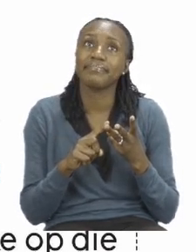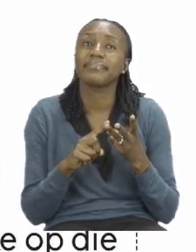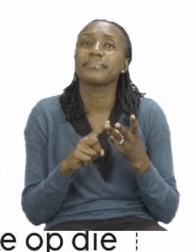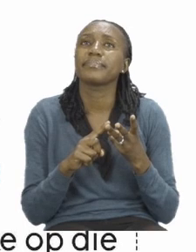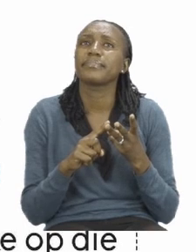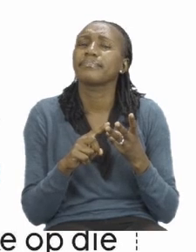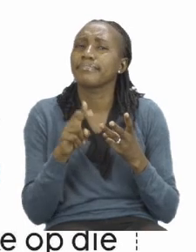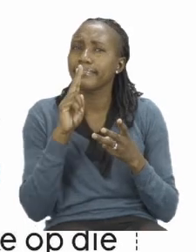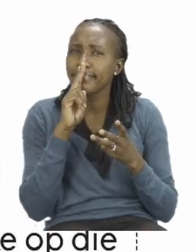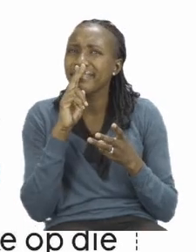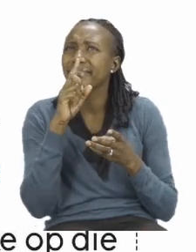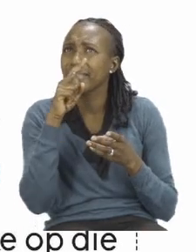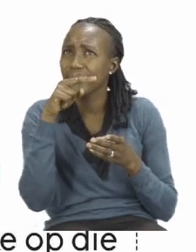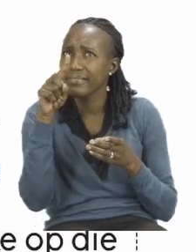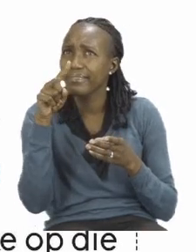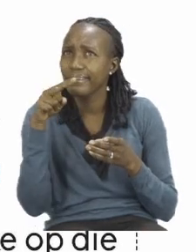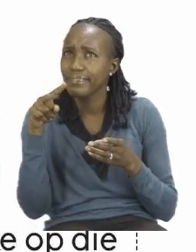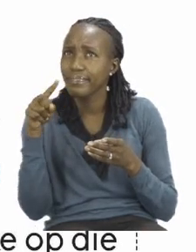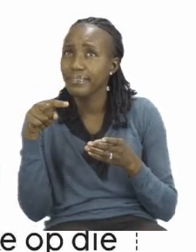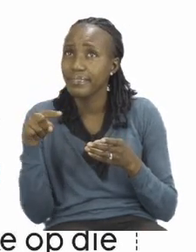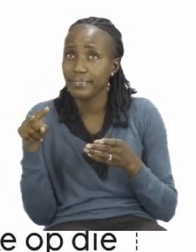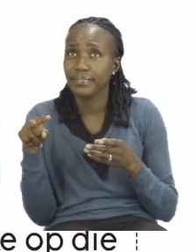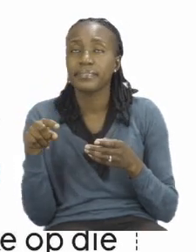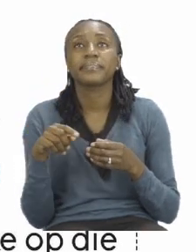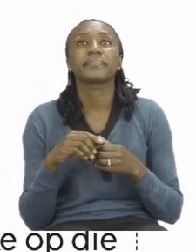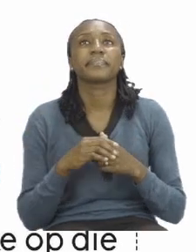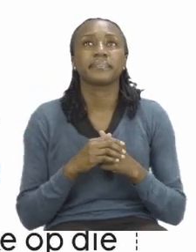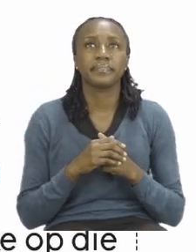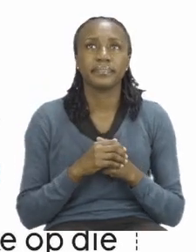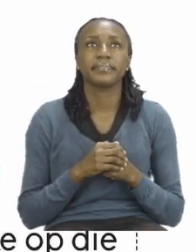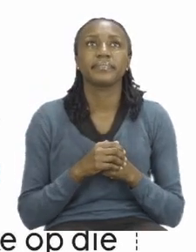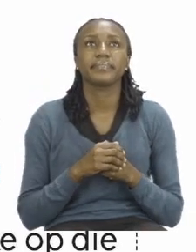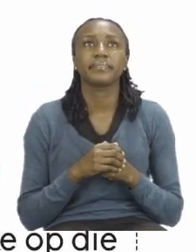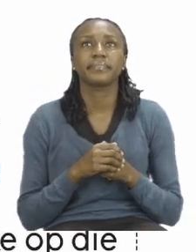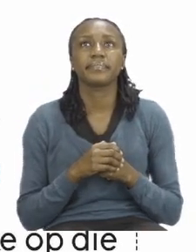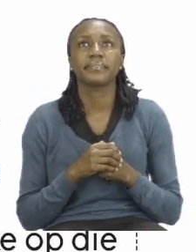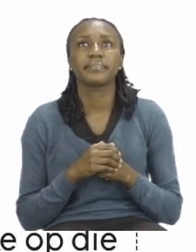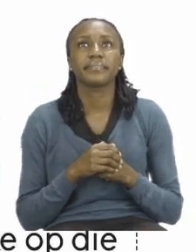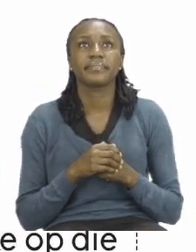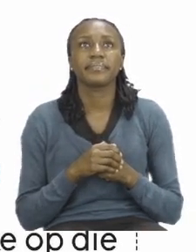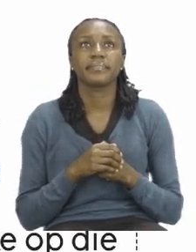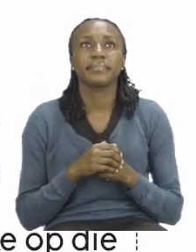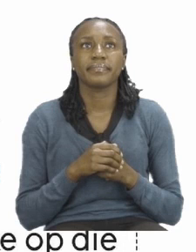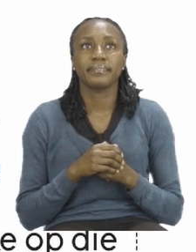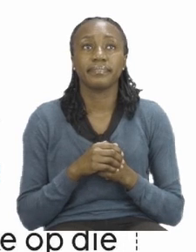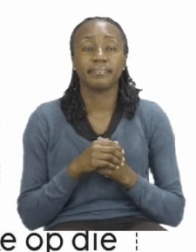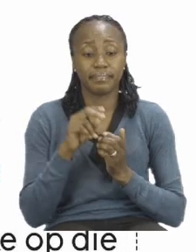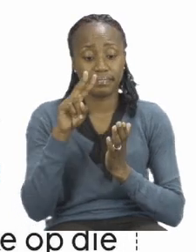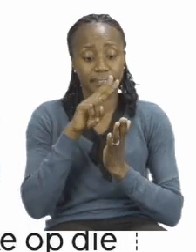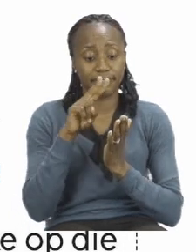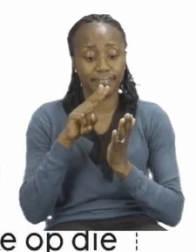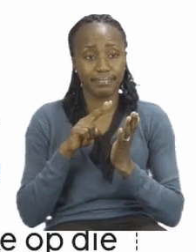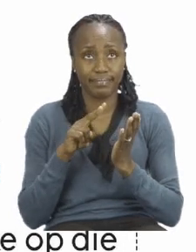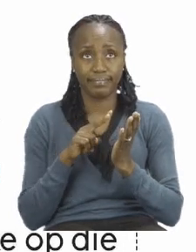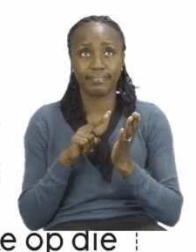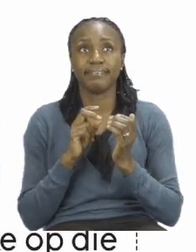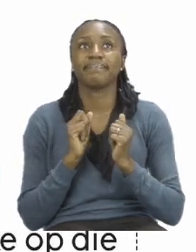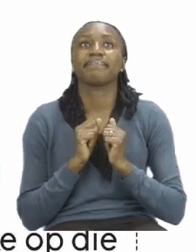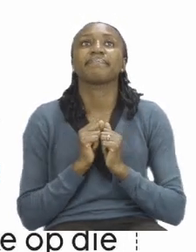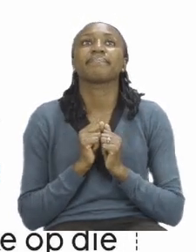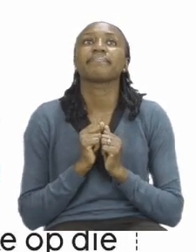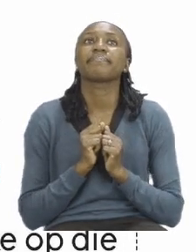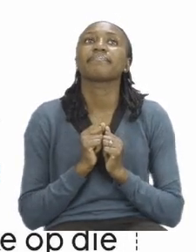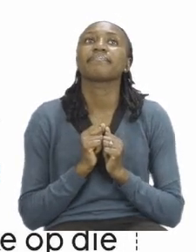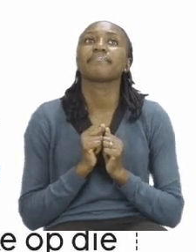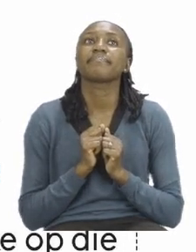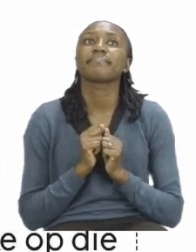our answers are correct. Let's now read for the first time. We will start at the heading.